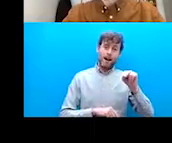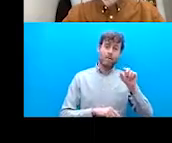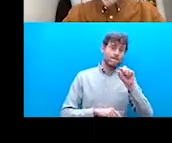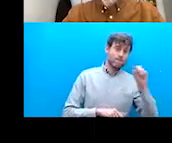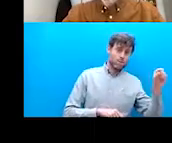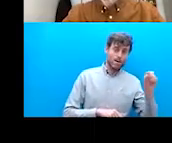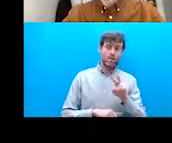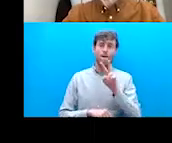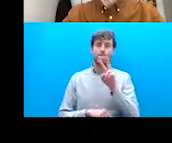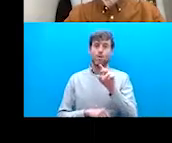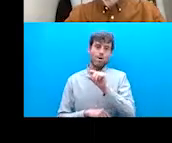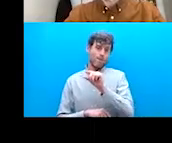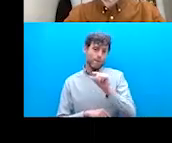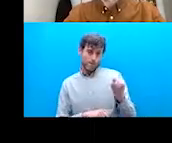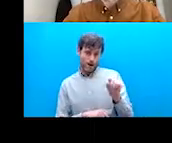shows